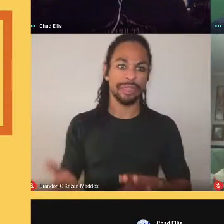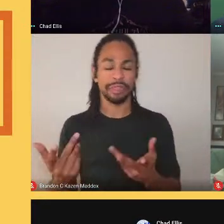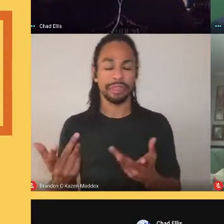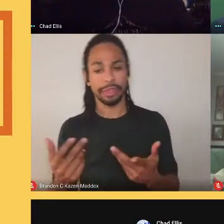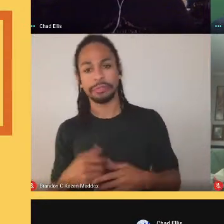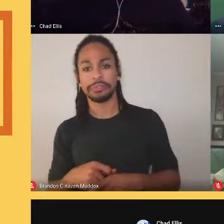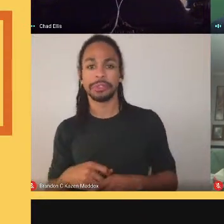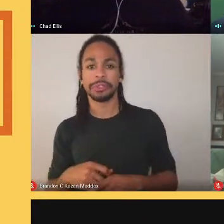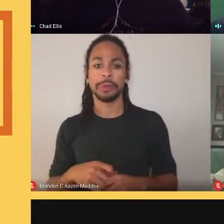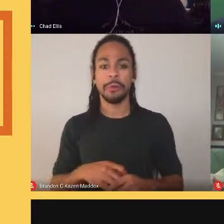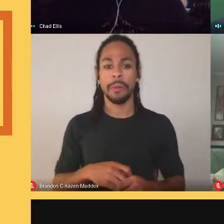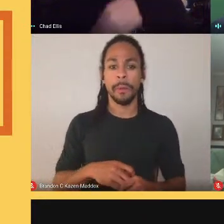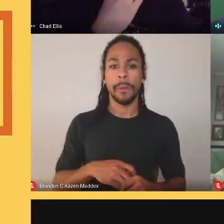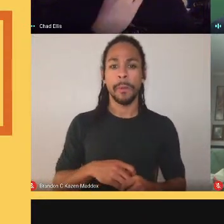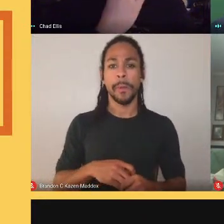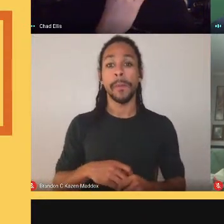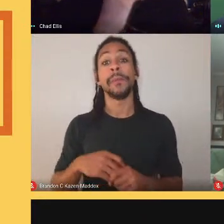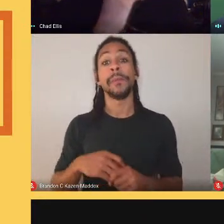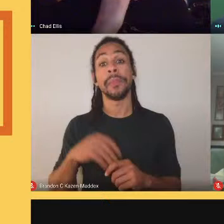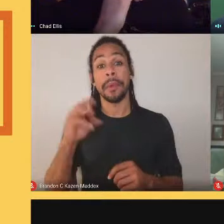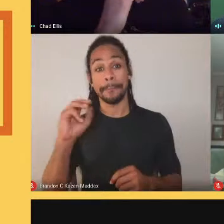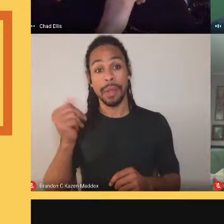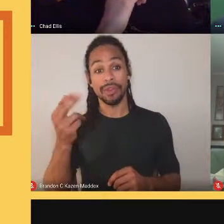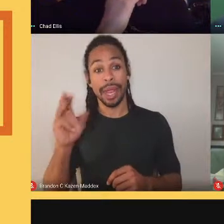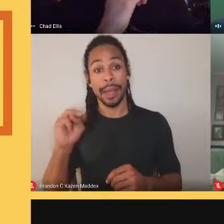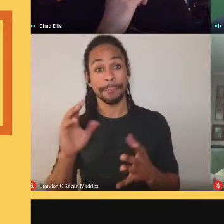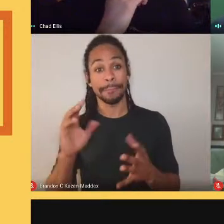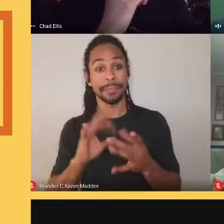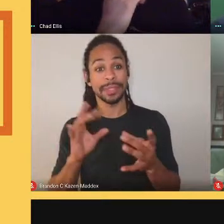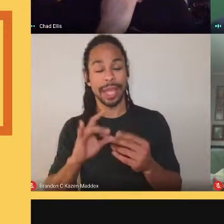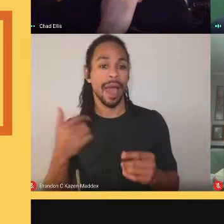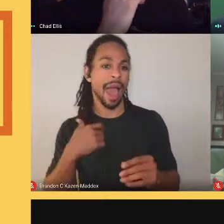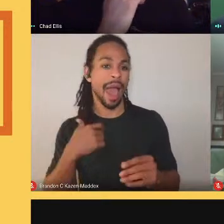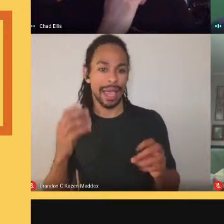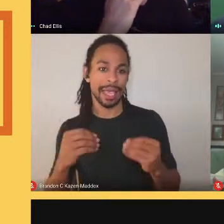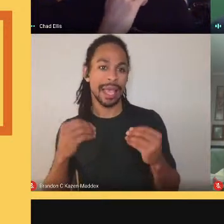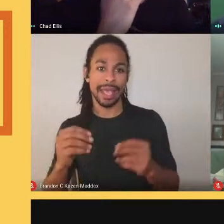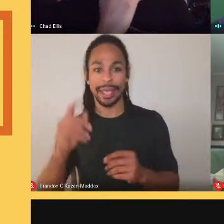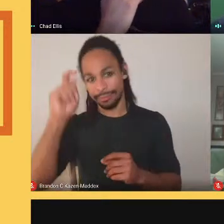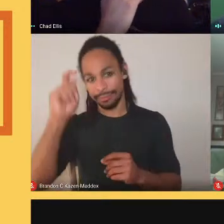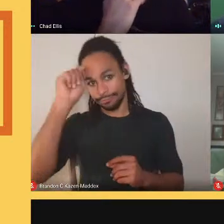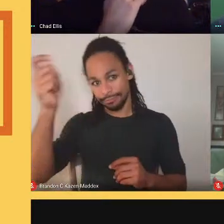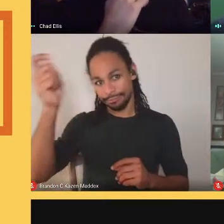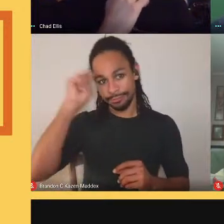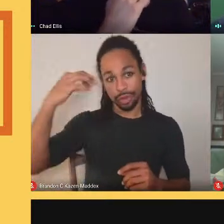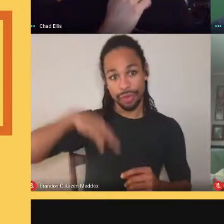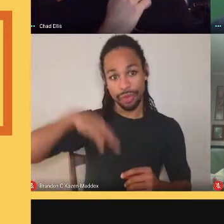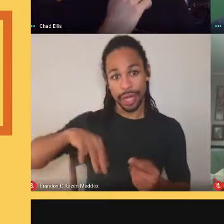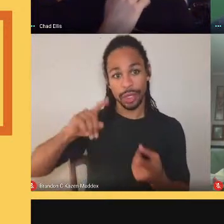to the GM, Russ, mainly because that was their thing for,